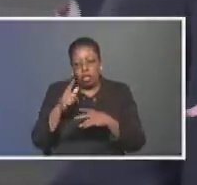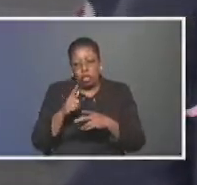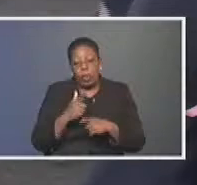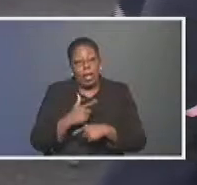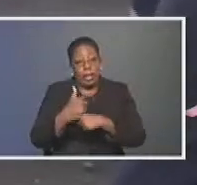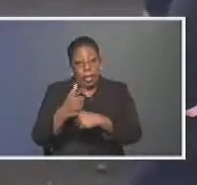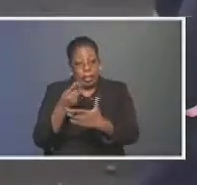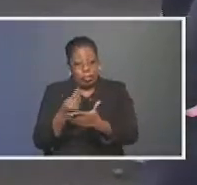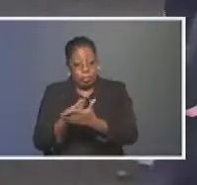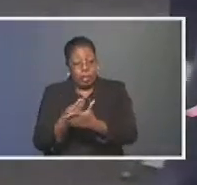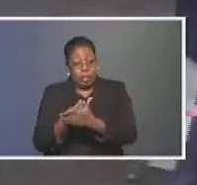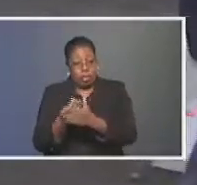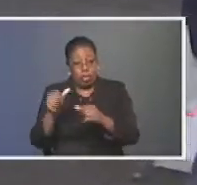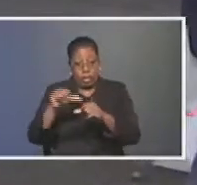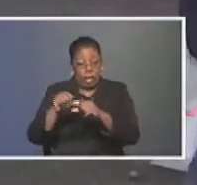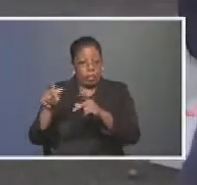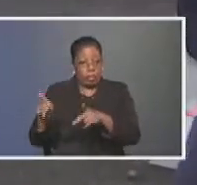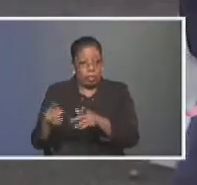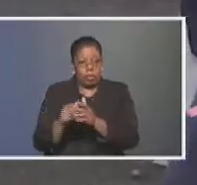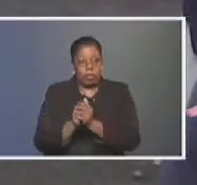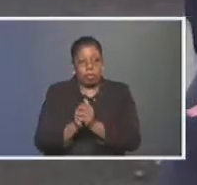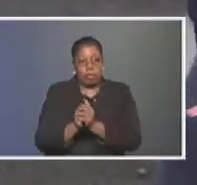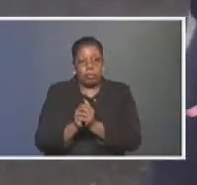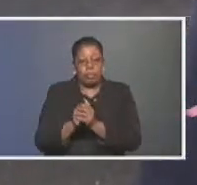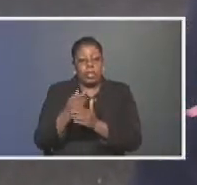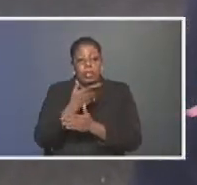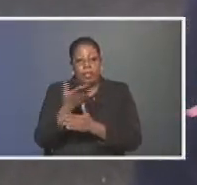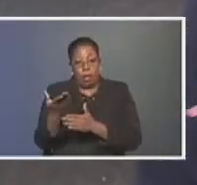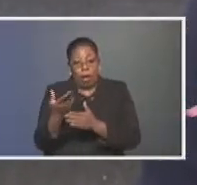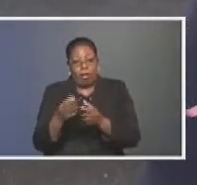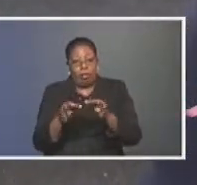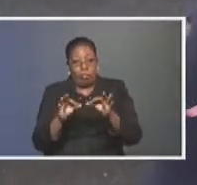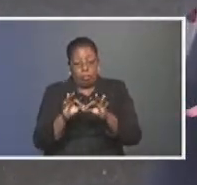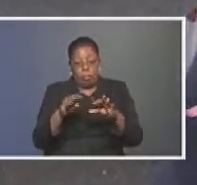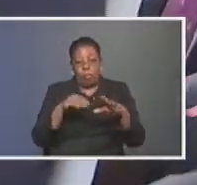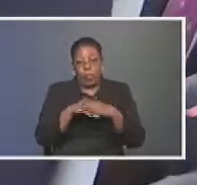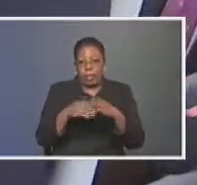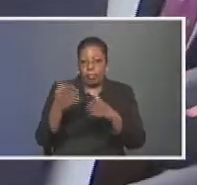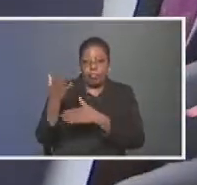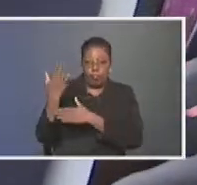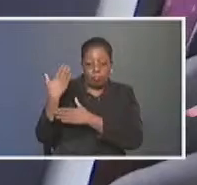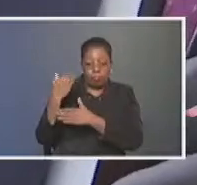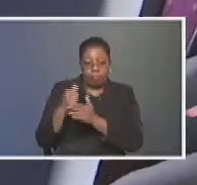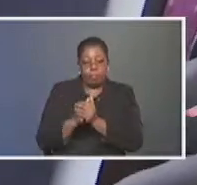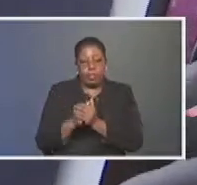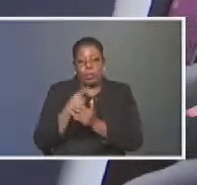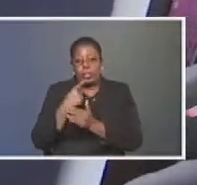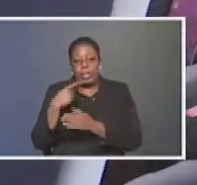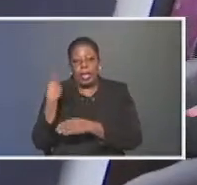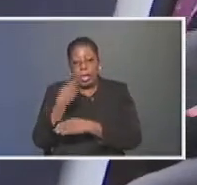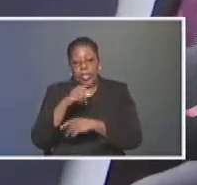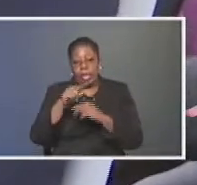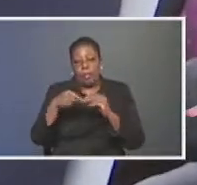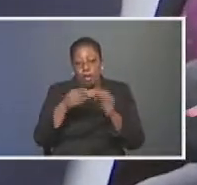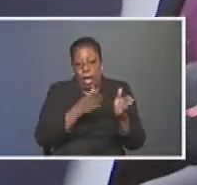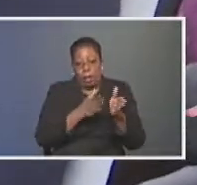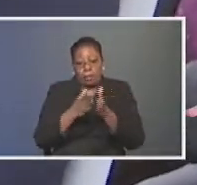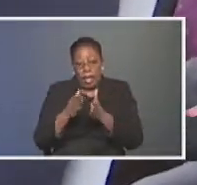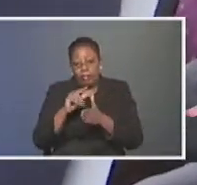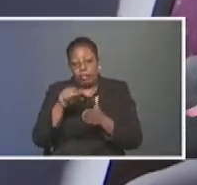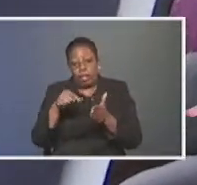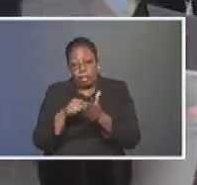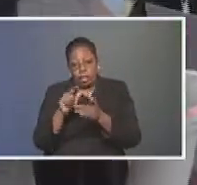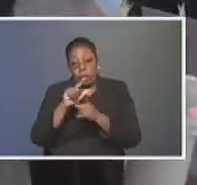retailers. They have been our primary bankers ever since. And when we advised them of our plans for this